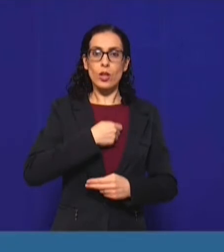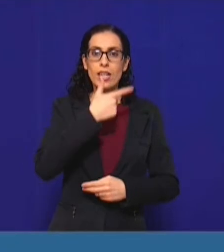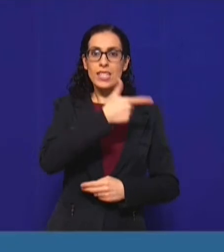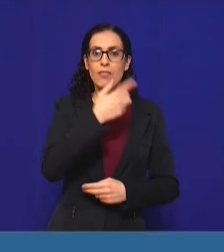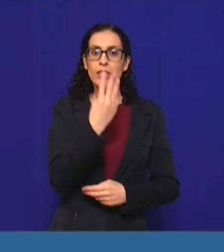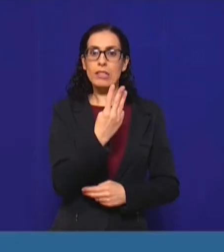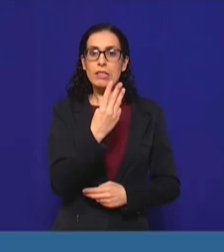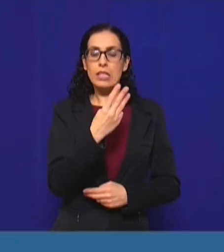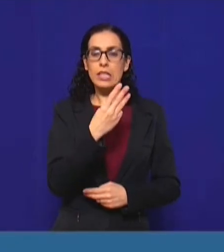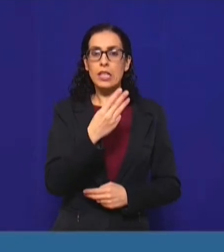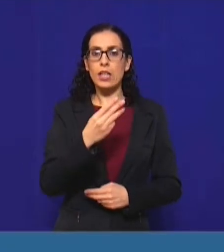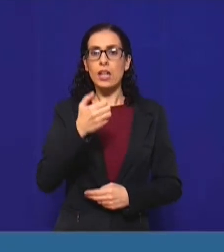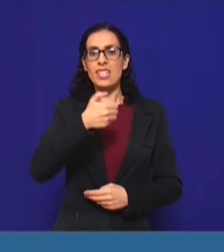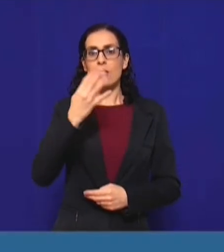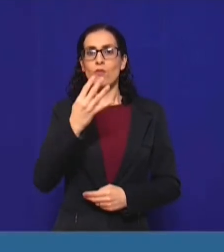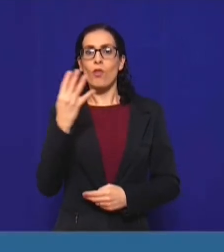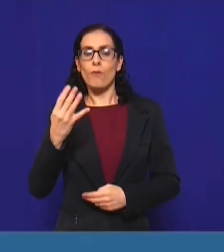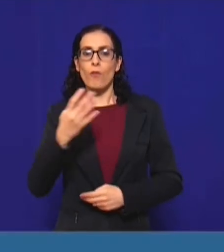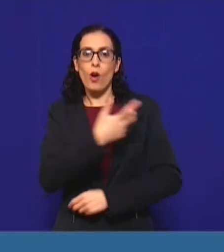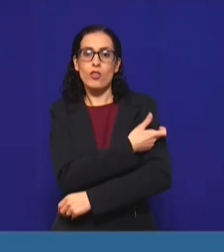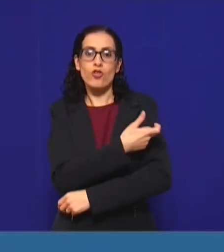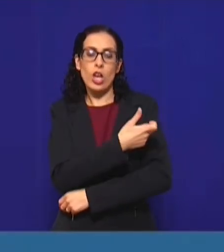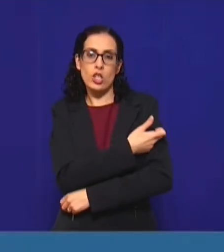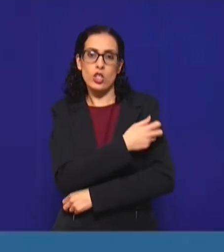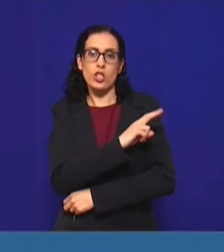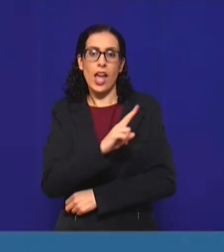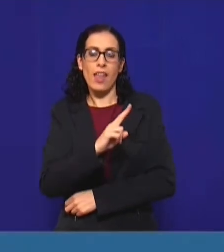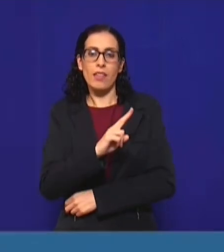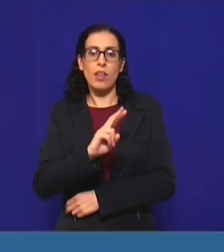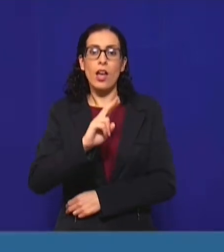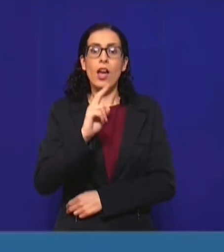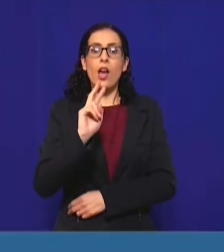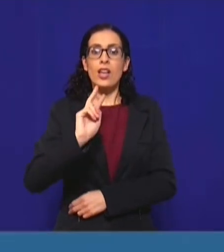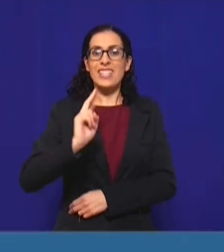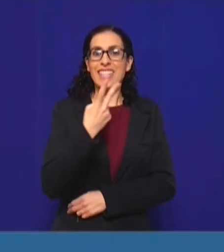73,644 doses to our population, and we already have